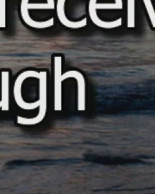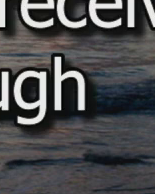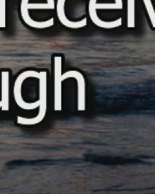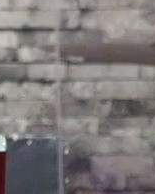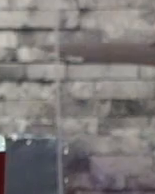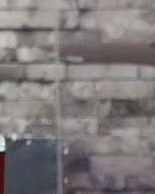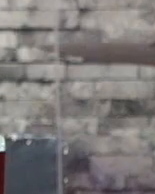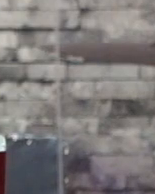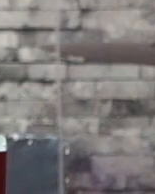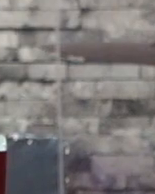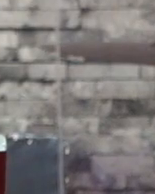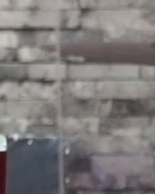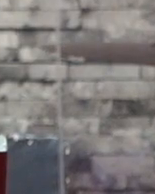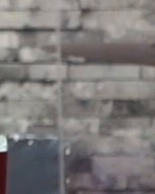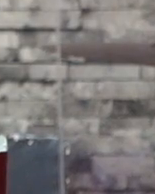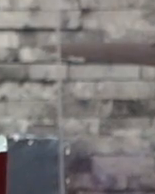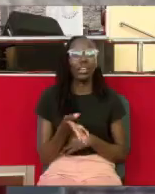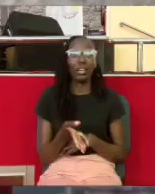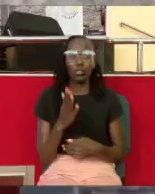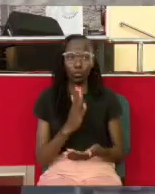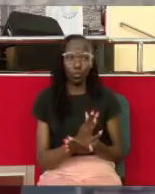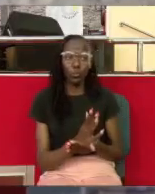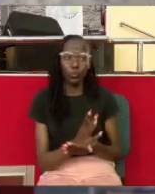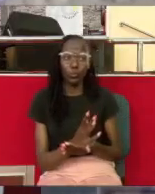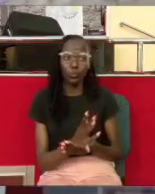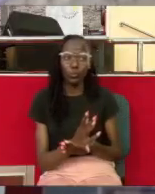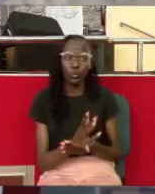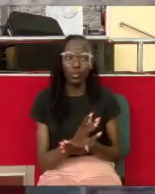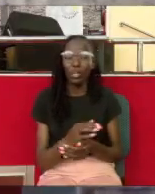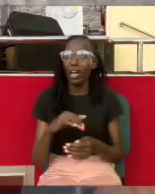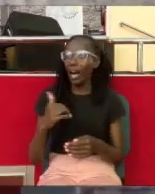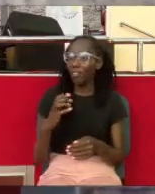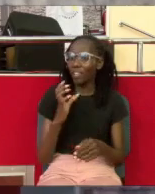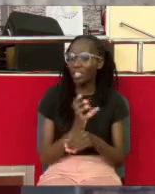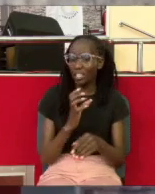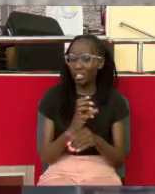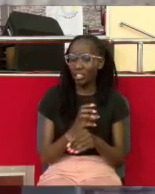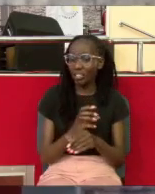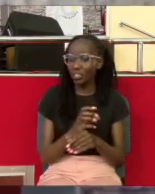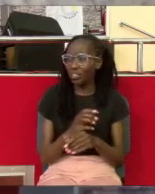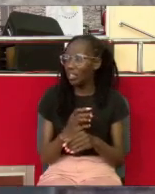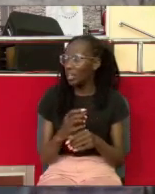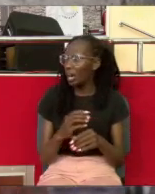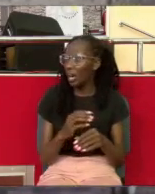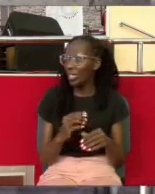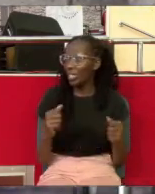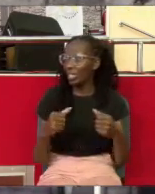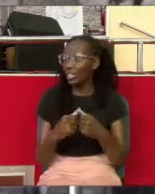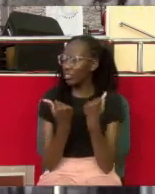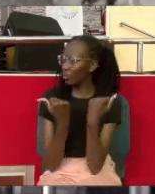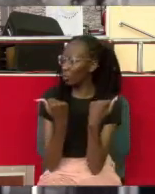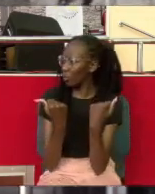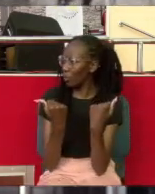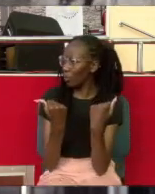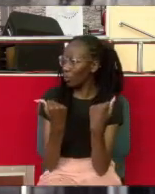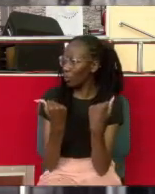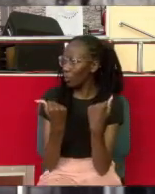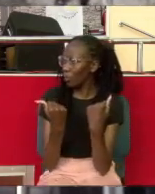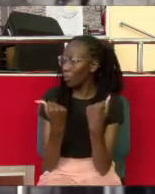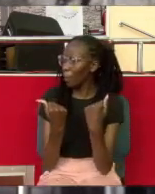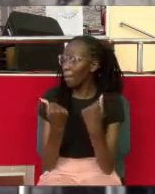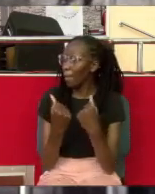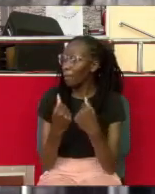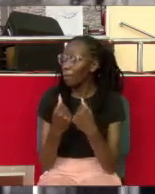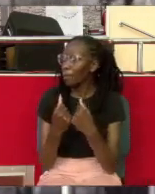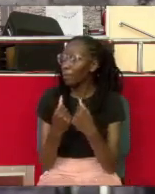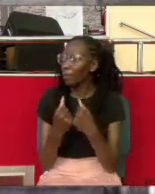we are. And there are many other churches that have started, and they are nowhere as we speak today.